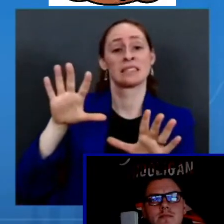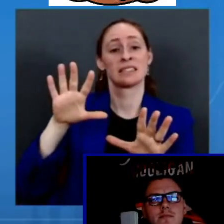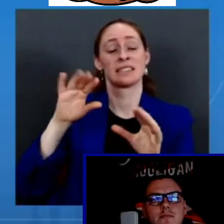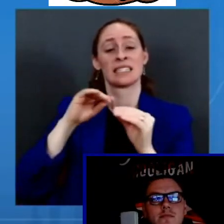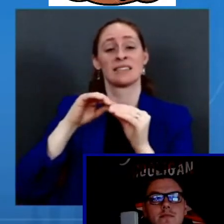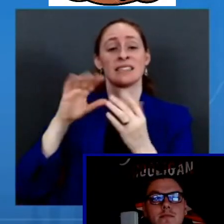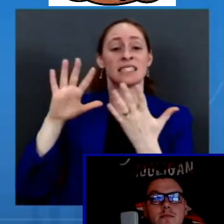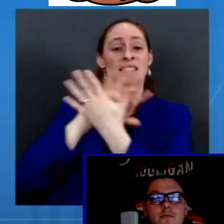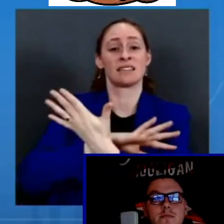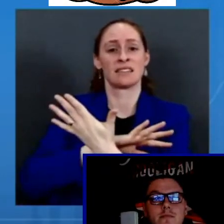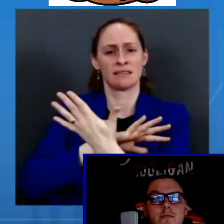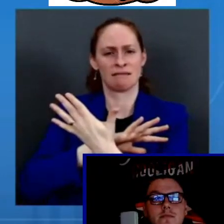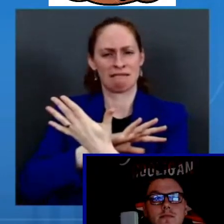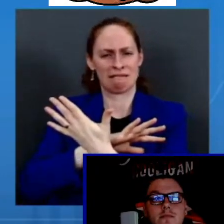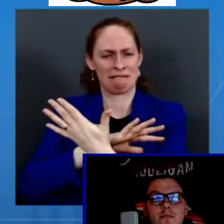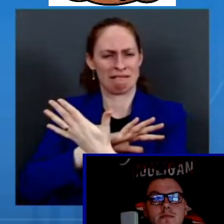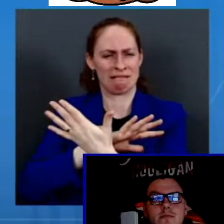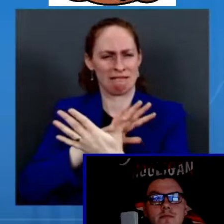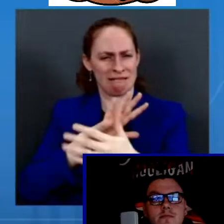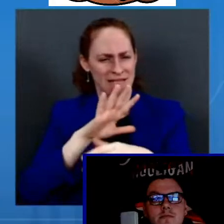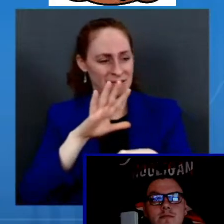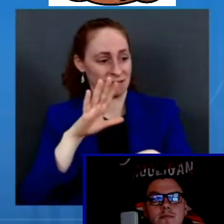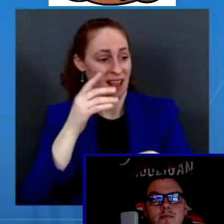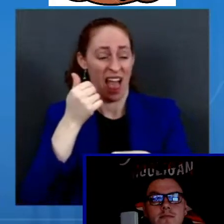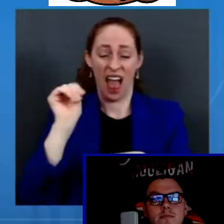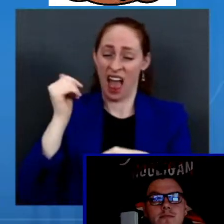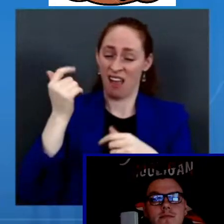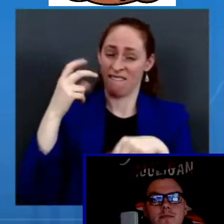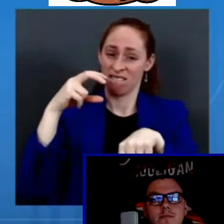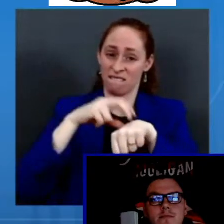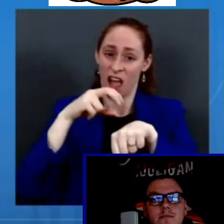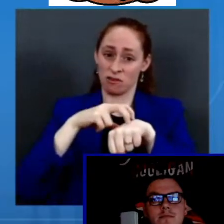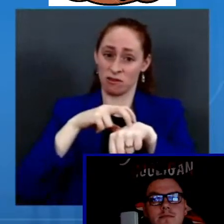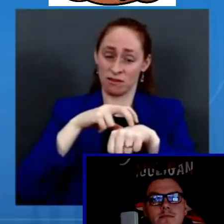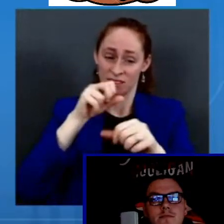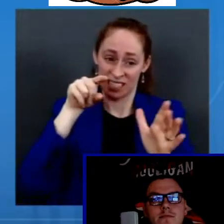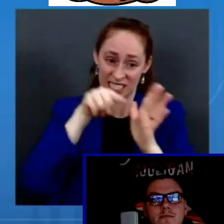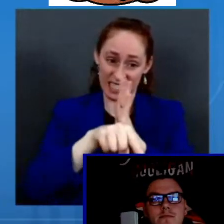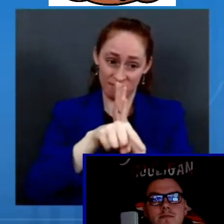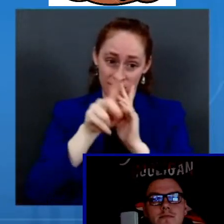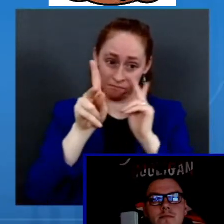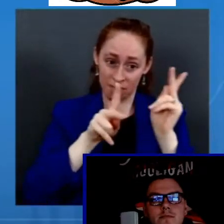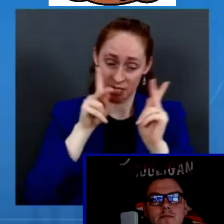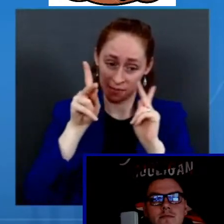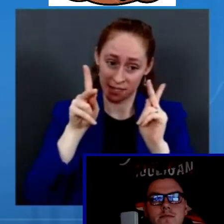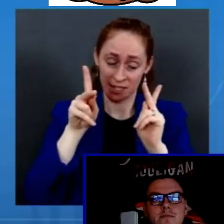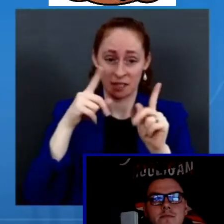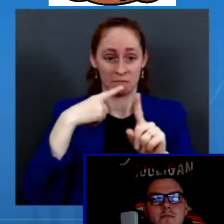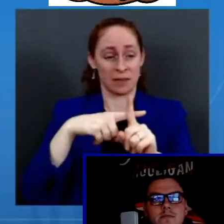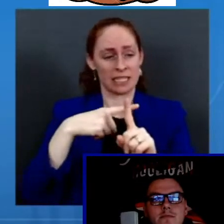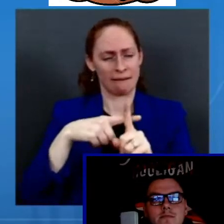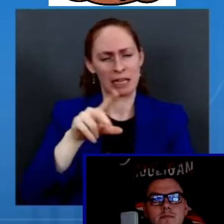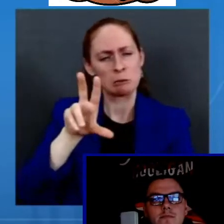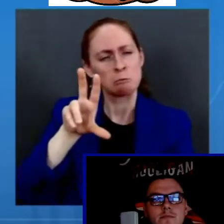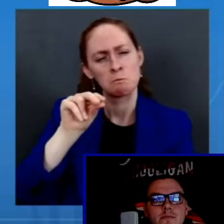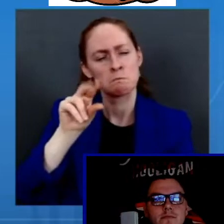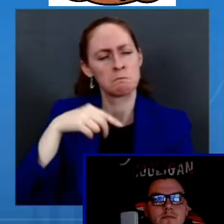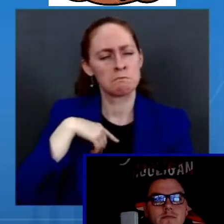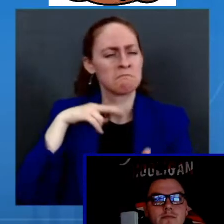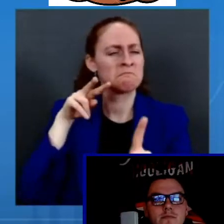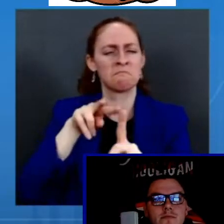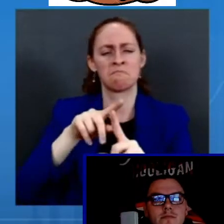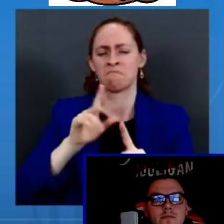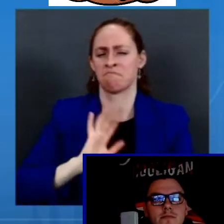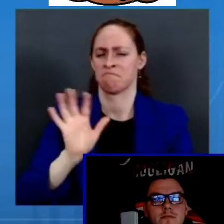would it be preferable to have Omicron be totally pervasive and be